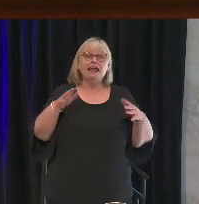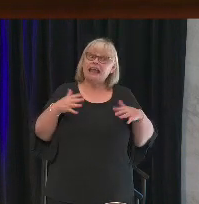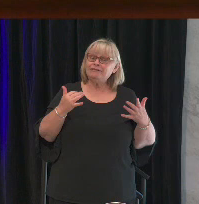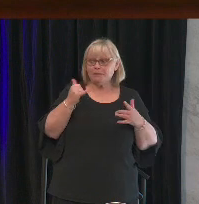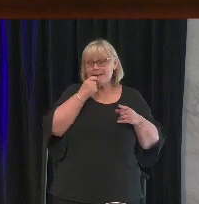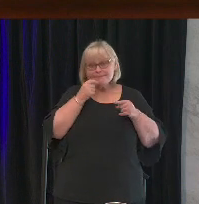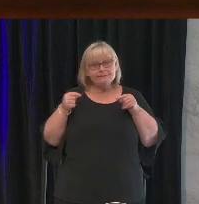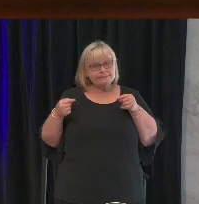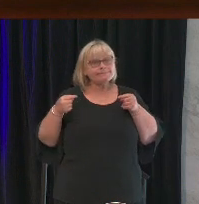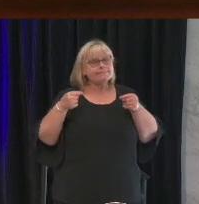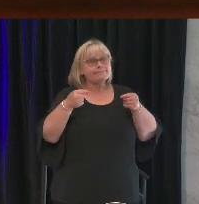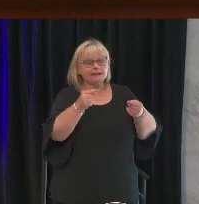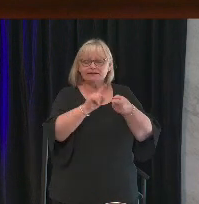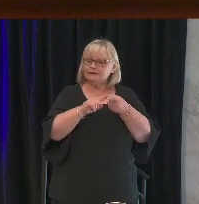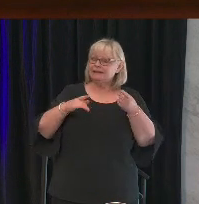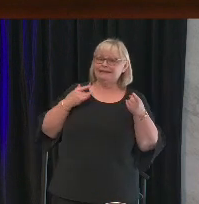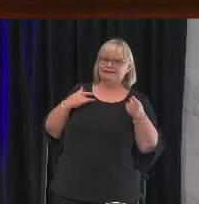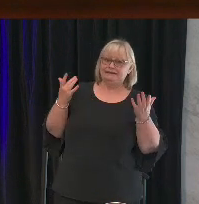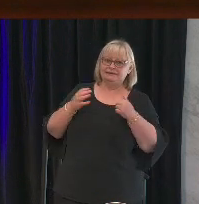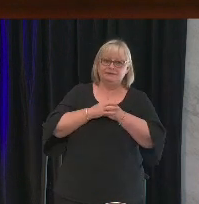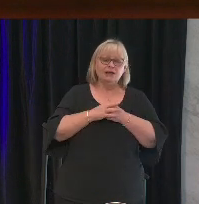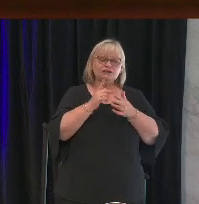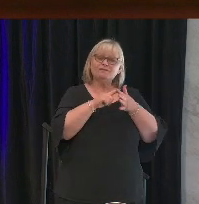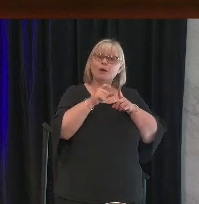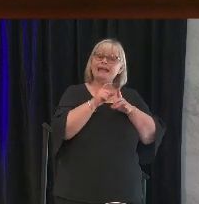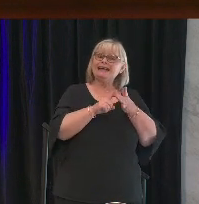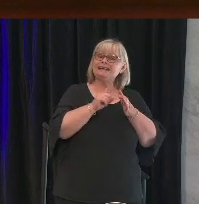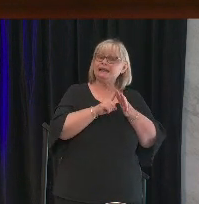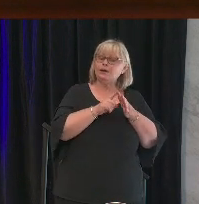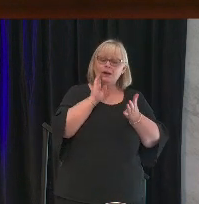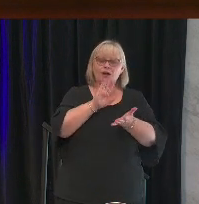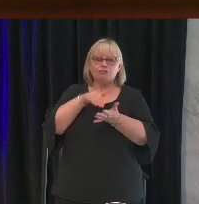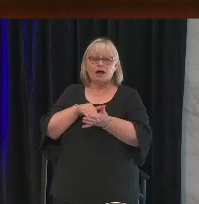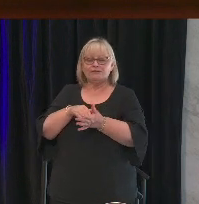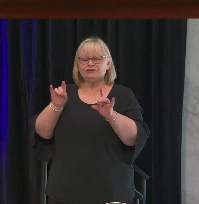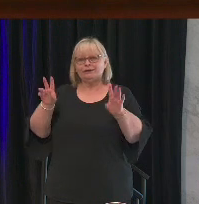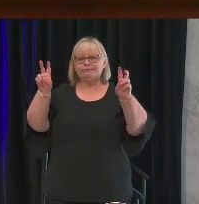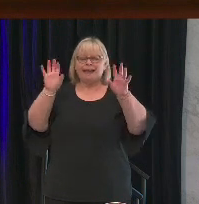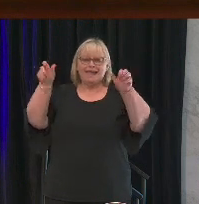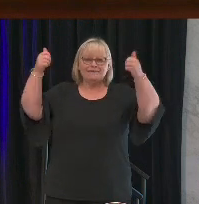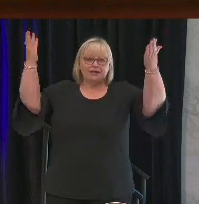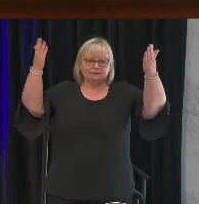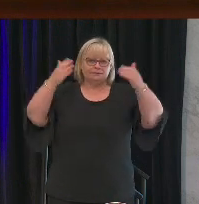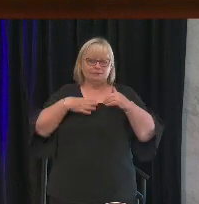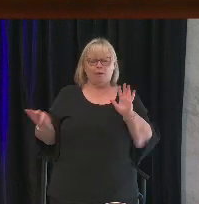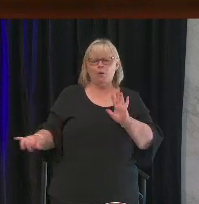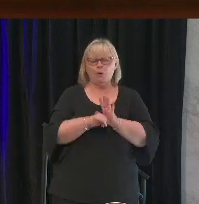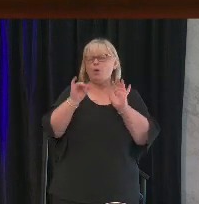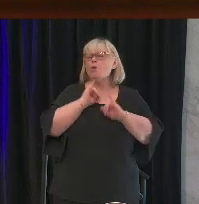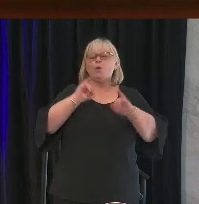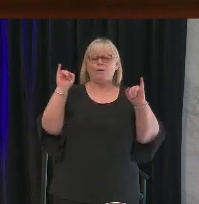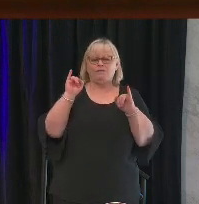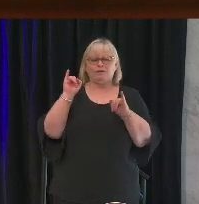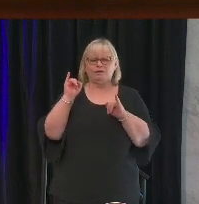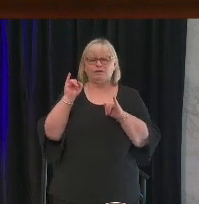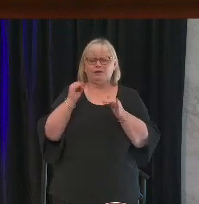odds with each other. It's why for people like Eddie, Australia was heaven after the awfulness and the